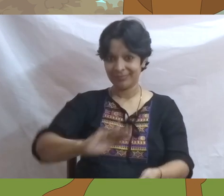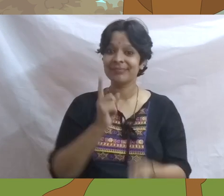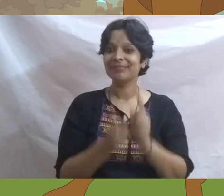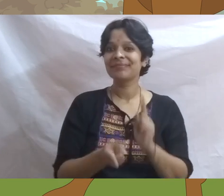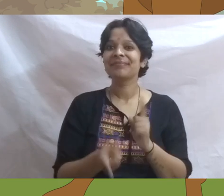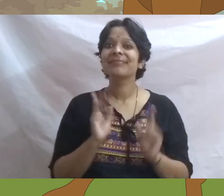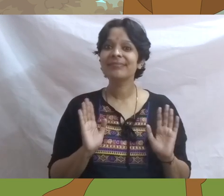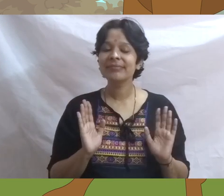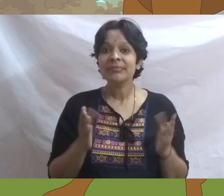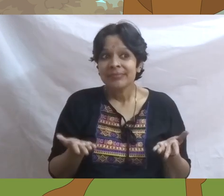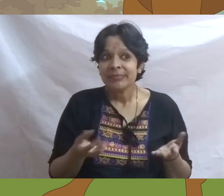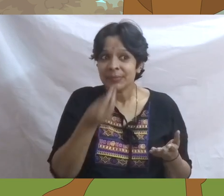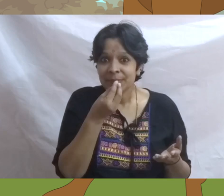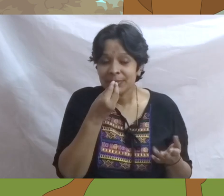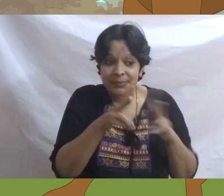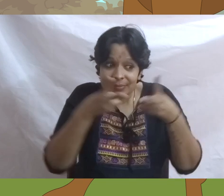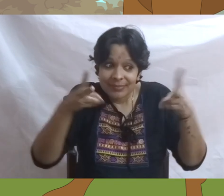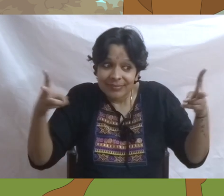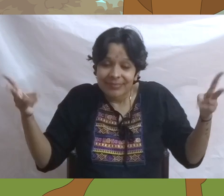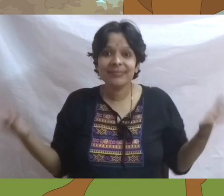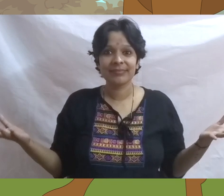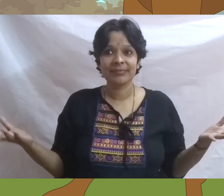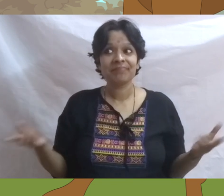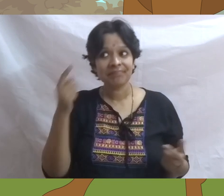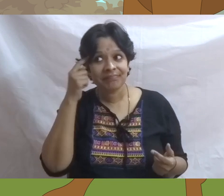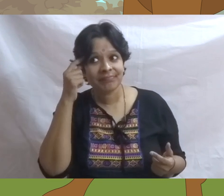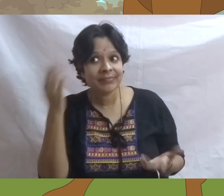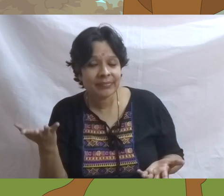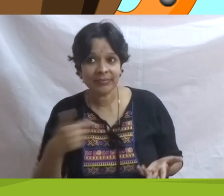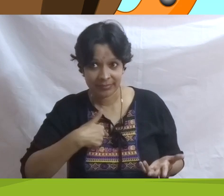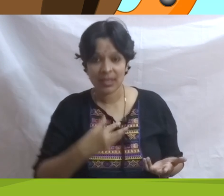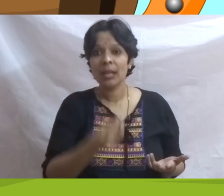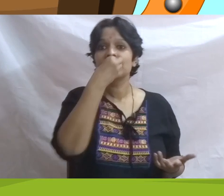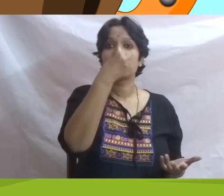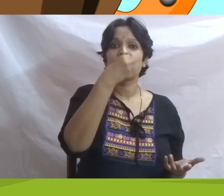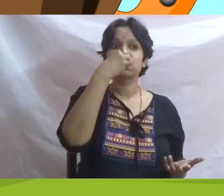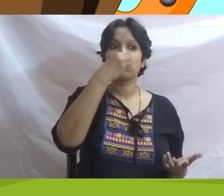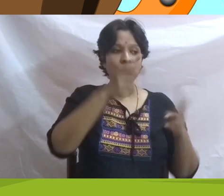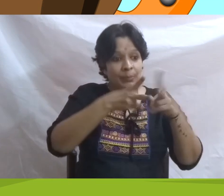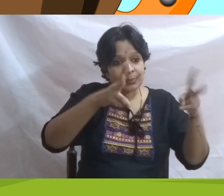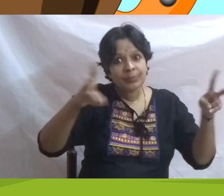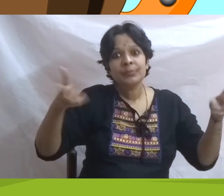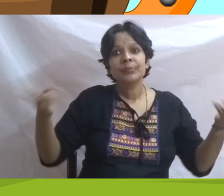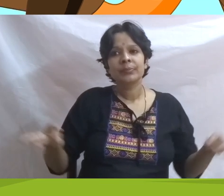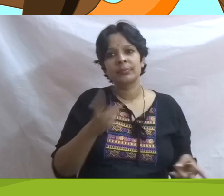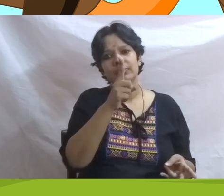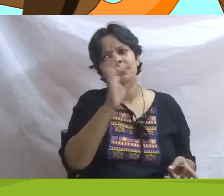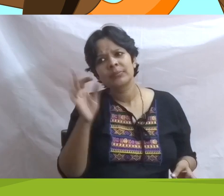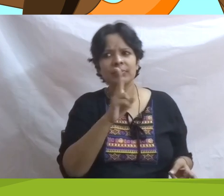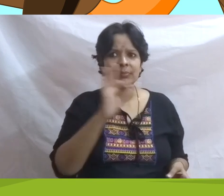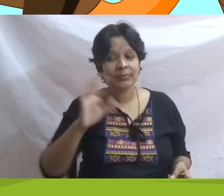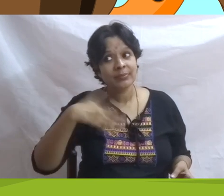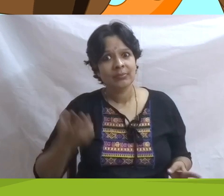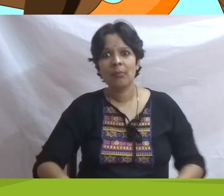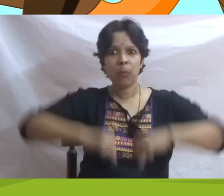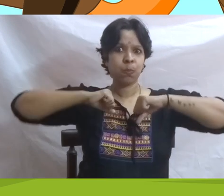private. In a few days, my master will give a wedding feast for his only daughter. You can guess how fine and fat I will grow